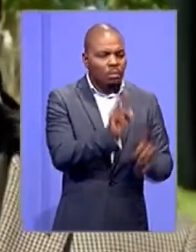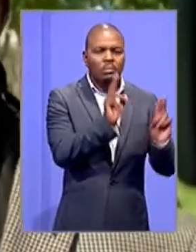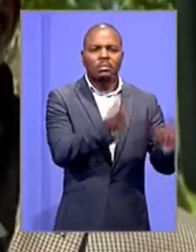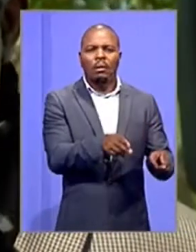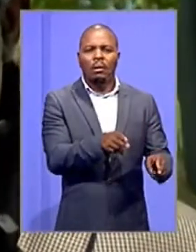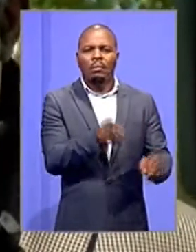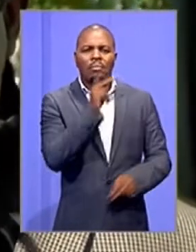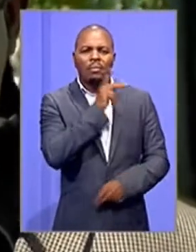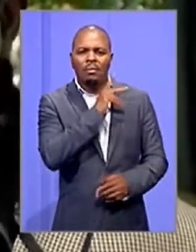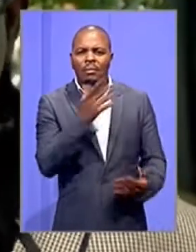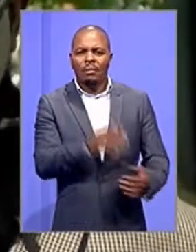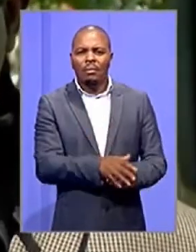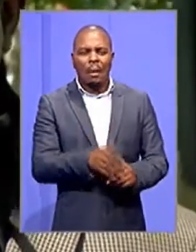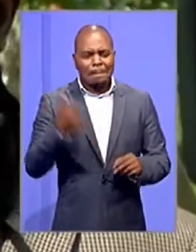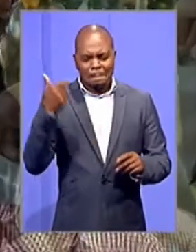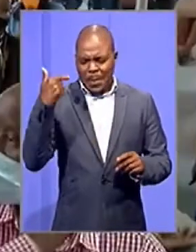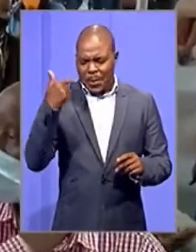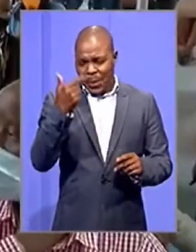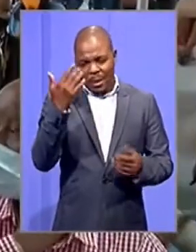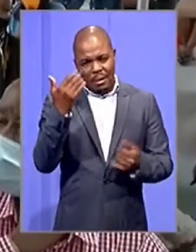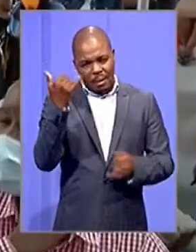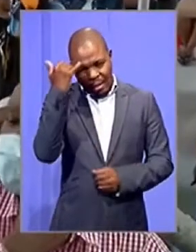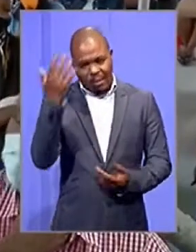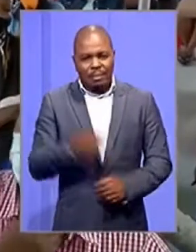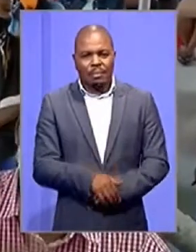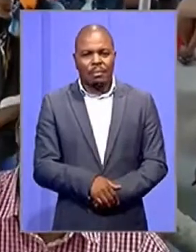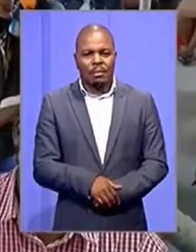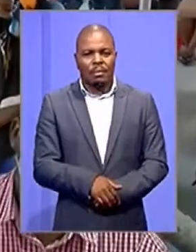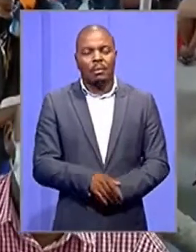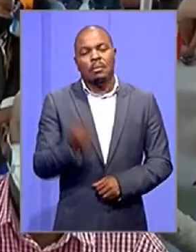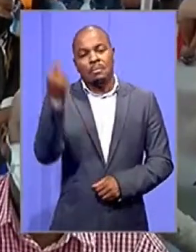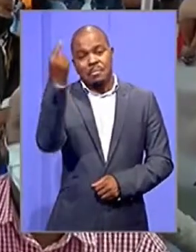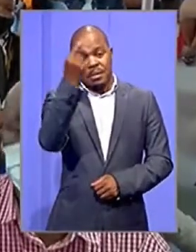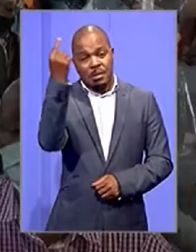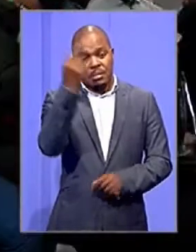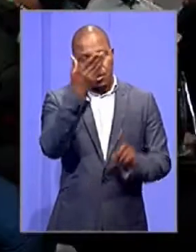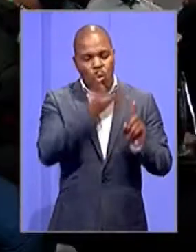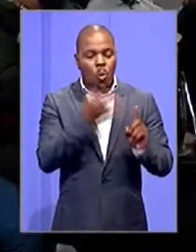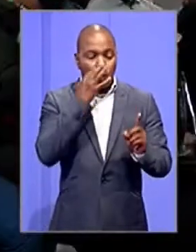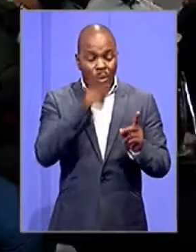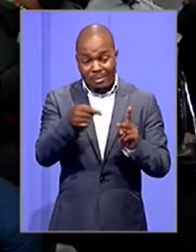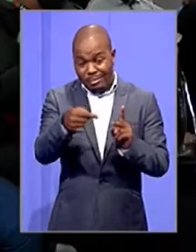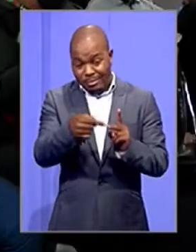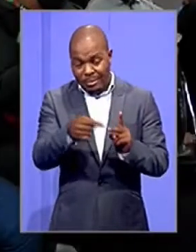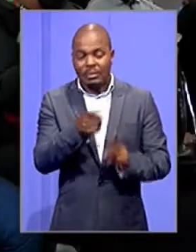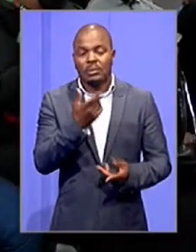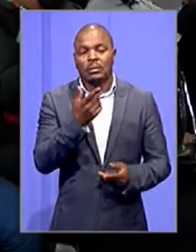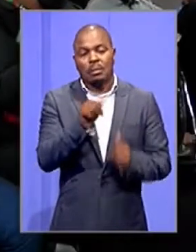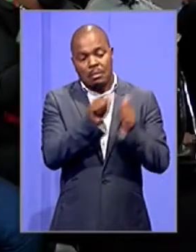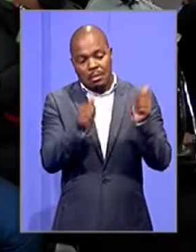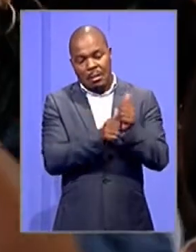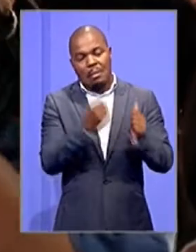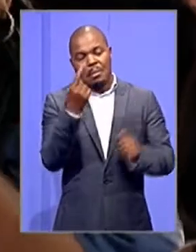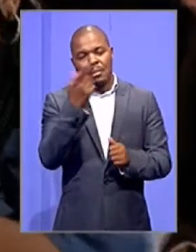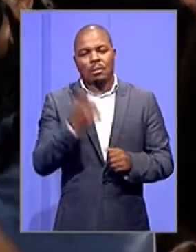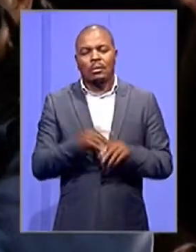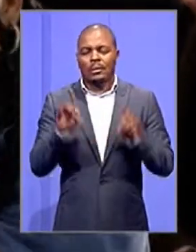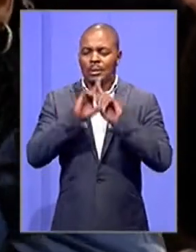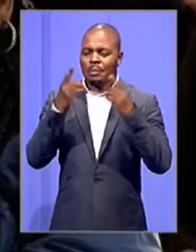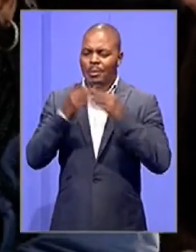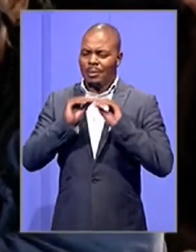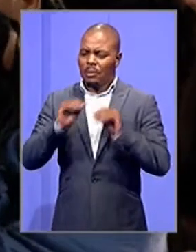ground with bullet wound to her head. Khabagare mogokgo wa sekolo tlhalositseng Kendane jaaka yo a neng a ikantswe ke lefapha la thuto mo tirong